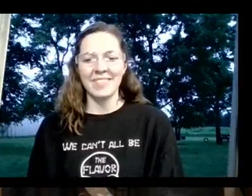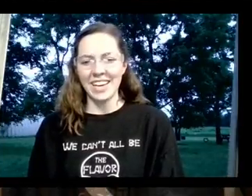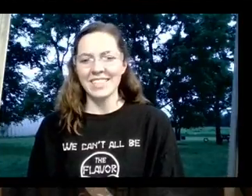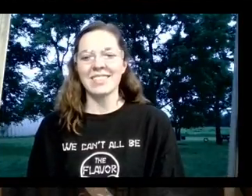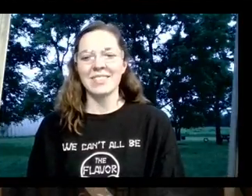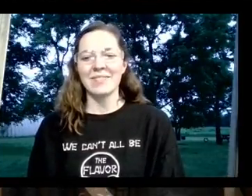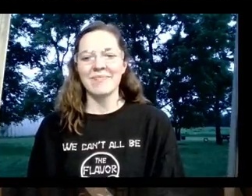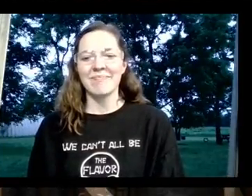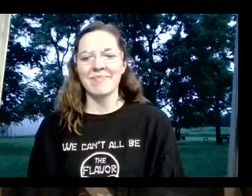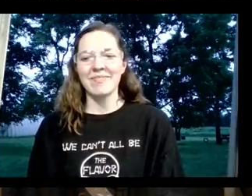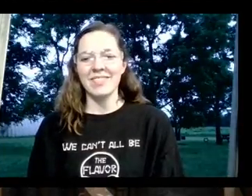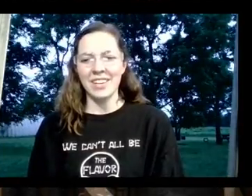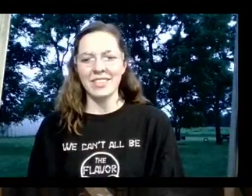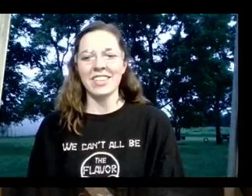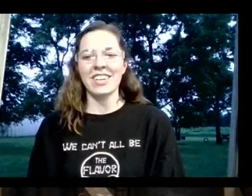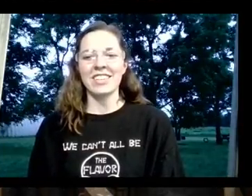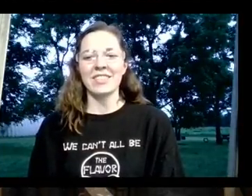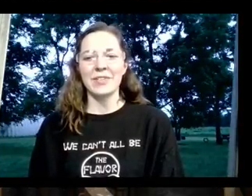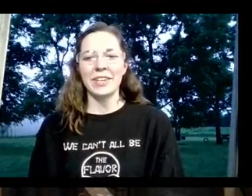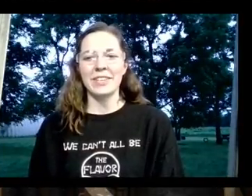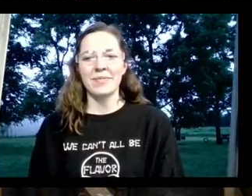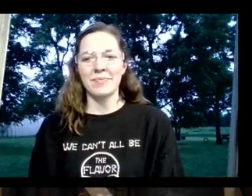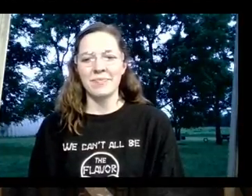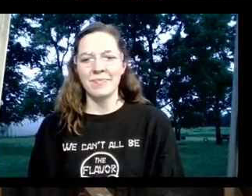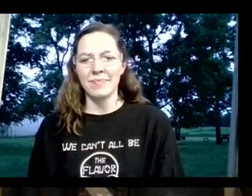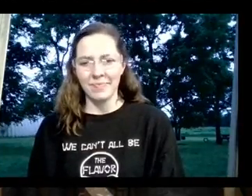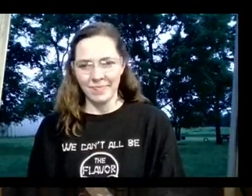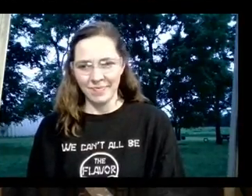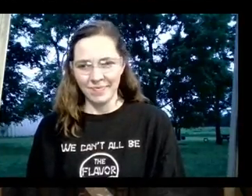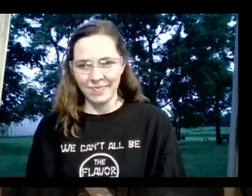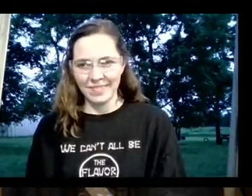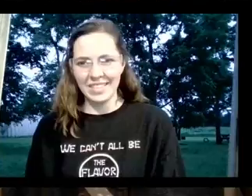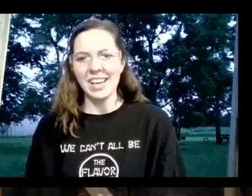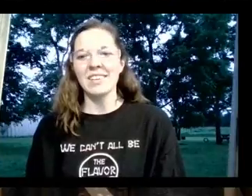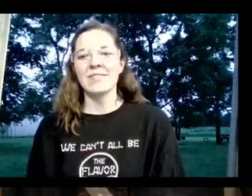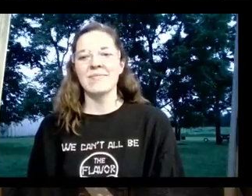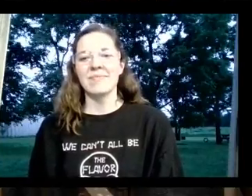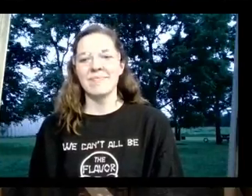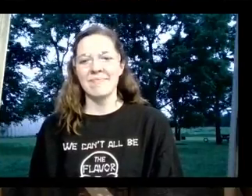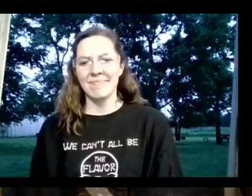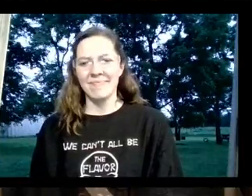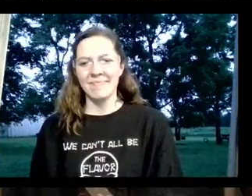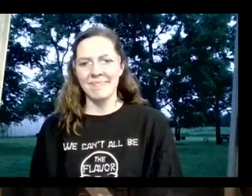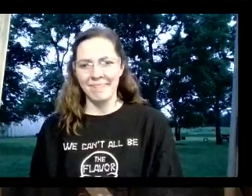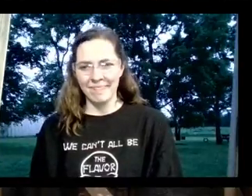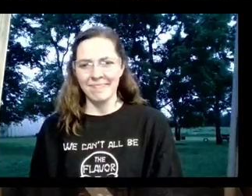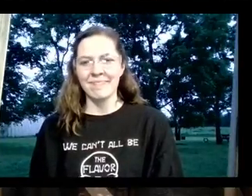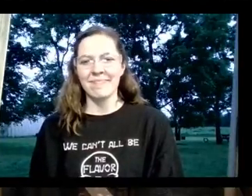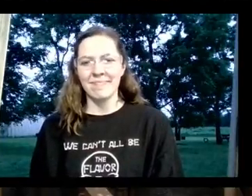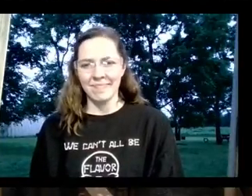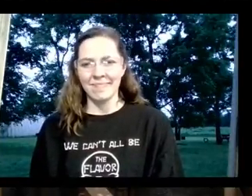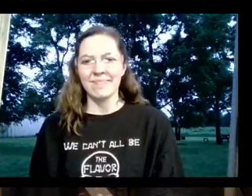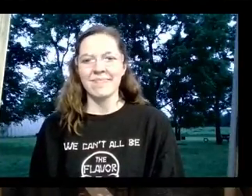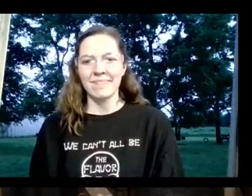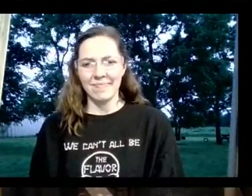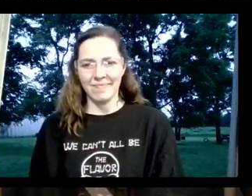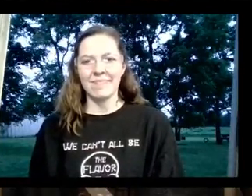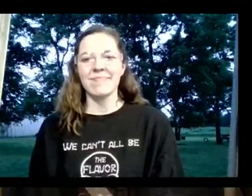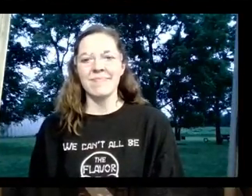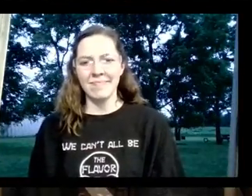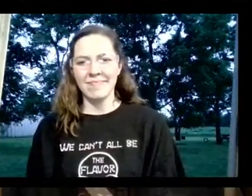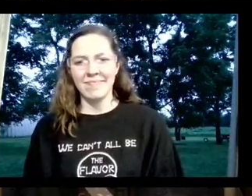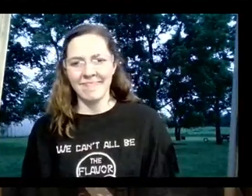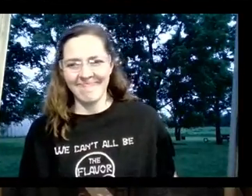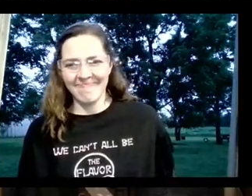Good. Yes. Hopefully that answers. How'd everybody enjoy the stream? Let Jessica know. Yeah. Hopefully you all did. Hopefully I answered enough